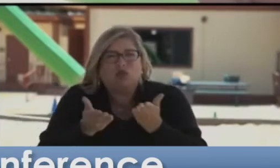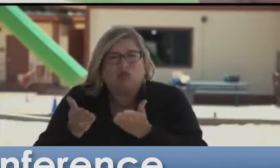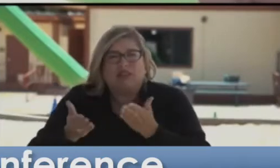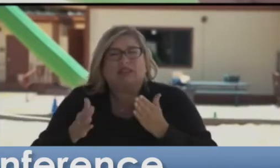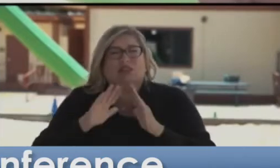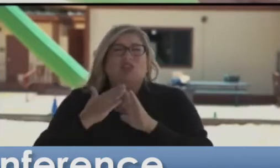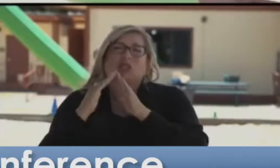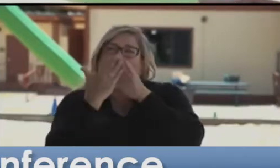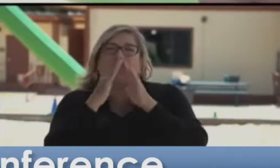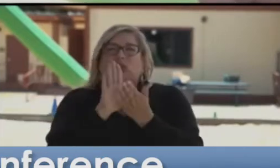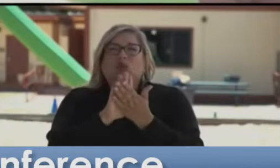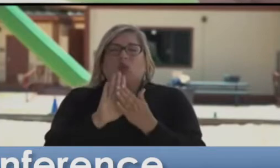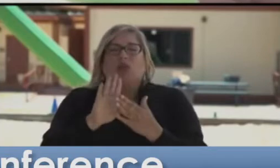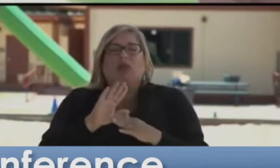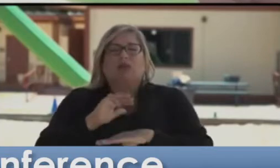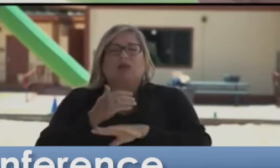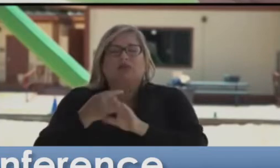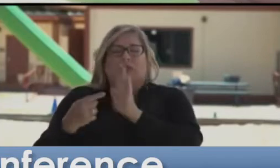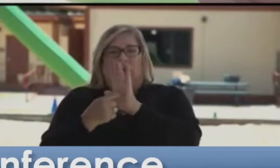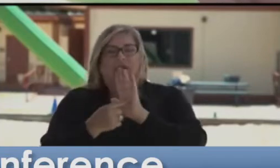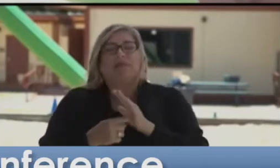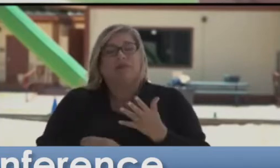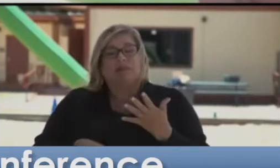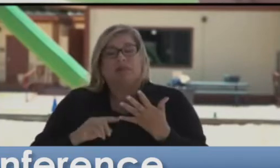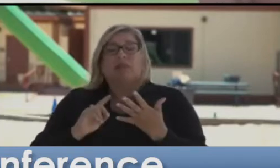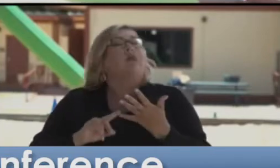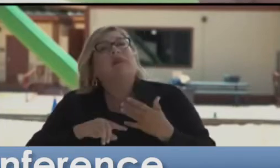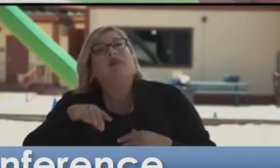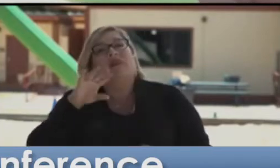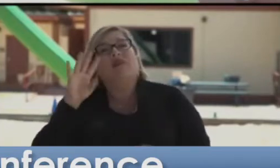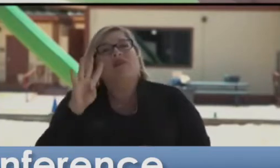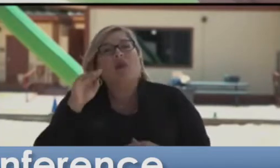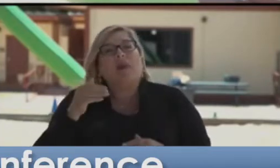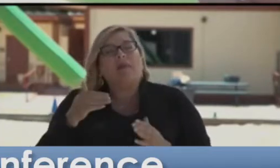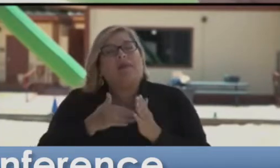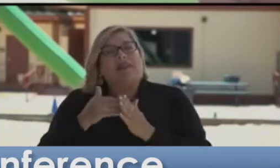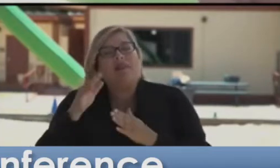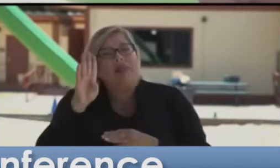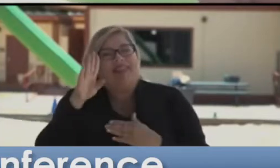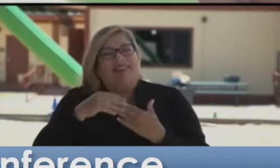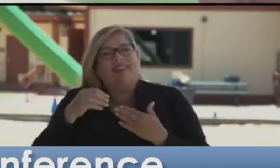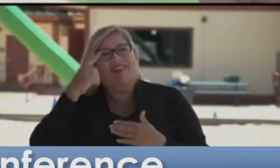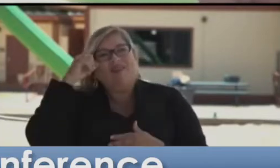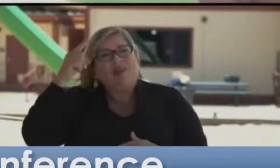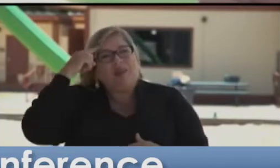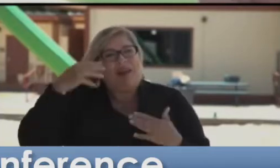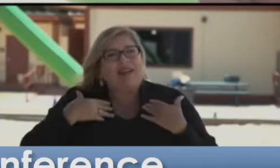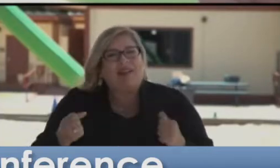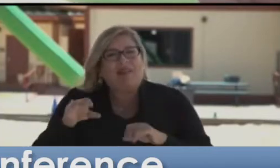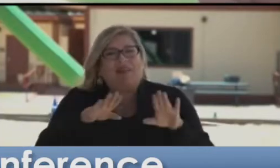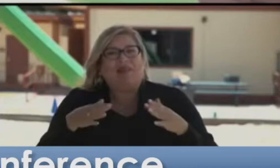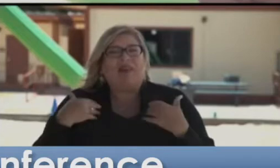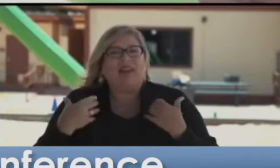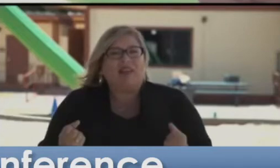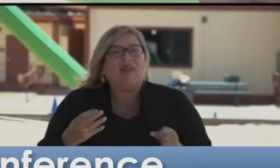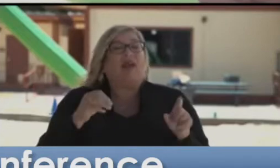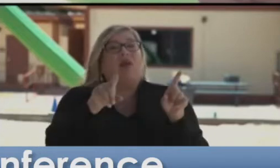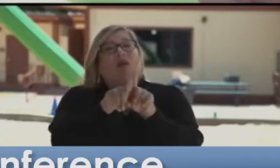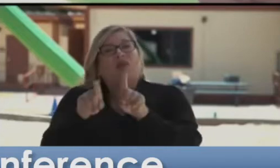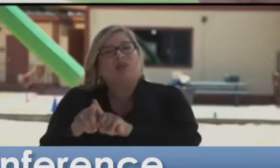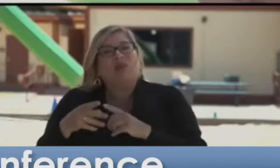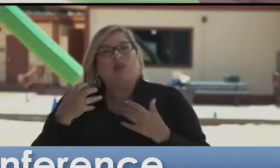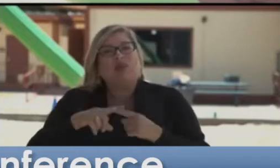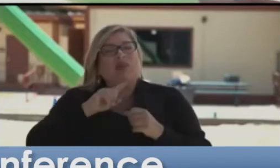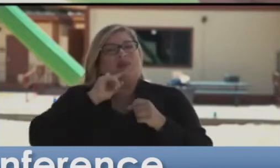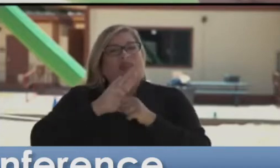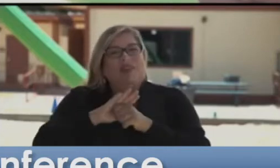in addition to the $4 billion we announced on behavioral health and mental health for our kids. We also want to fulfill the promise that was